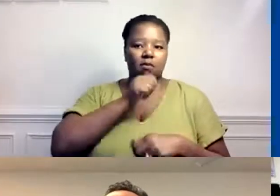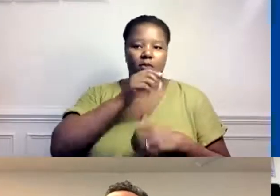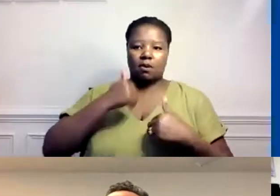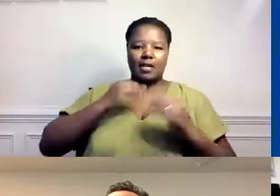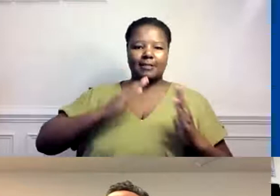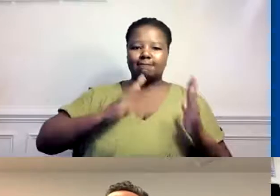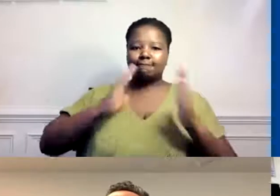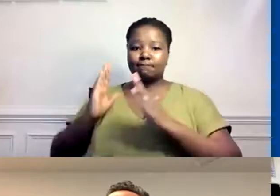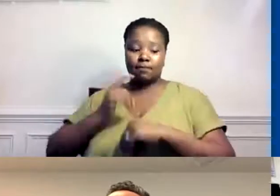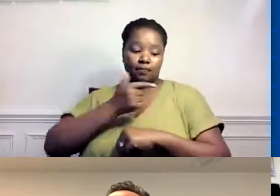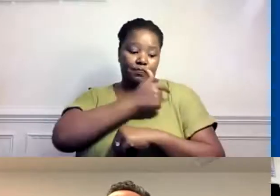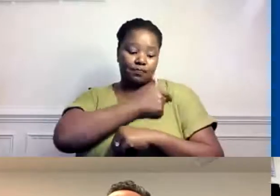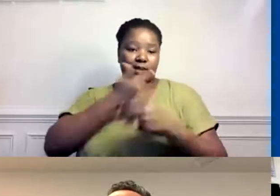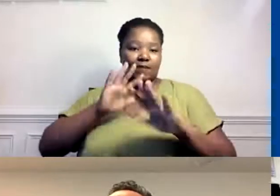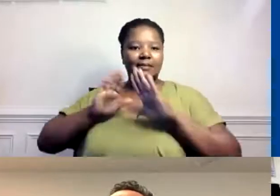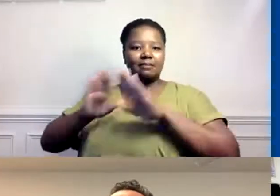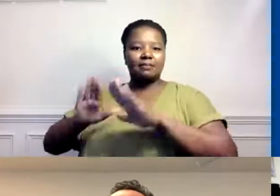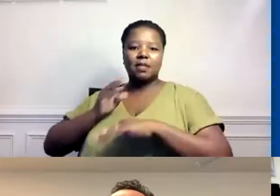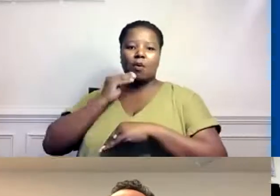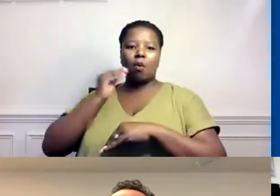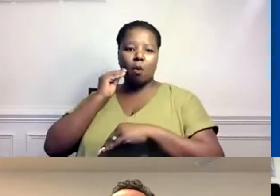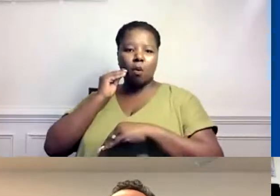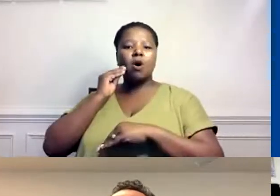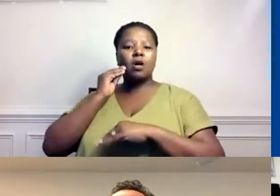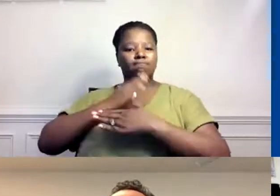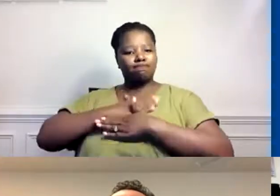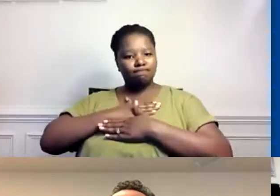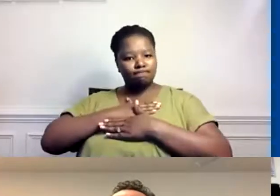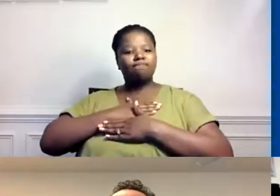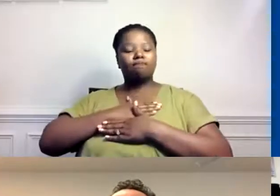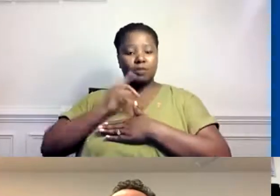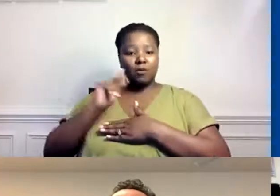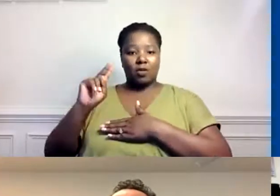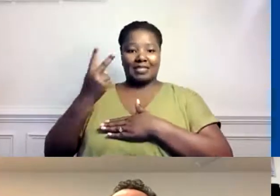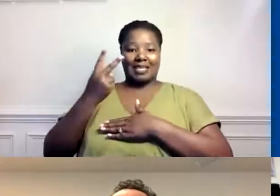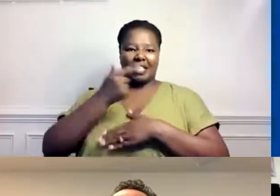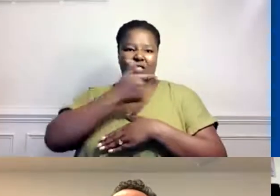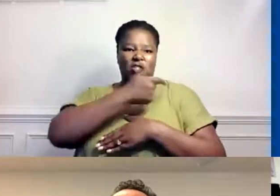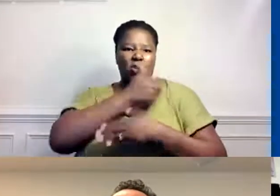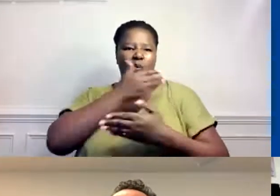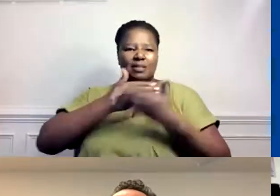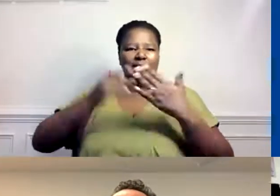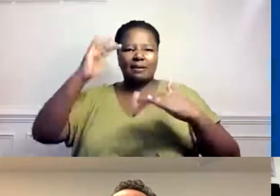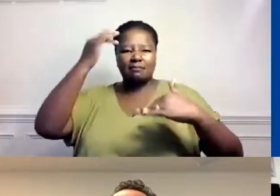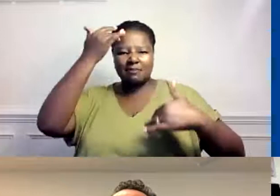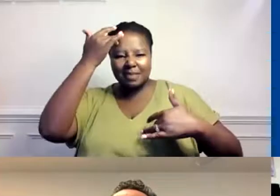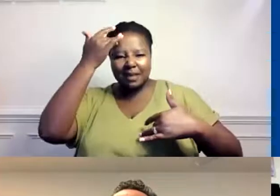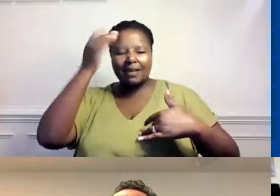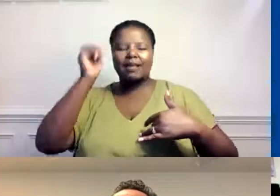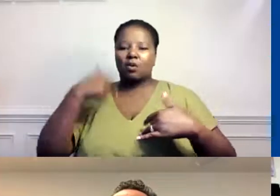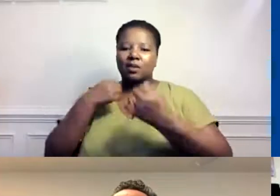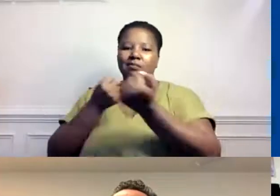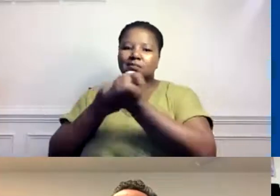after the second shot. Some people have requested that, and we offer that. We support everyone in our agency to make what the best decision